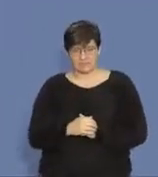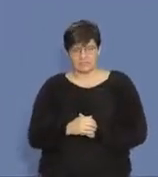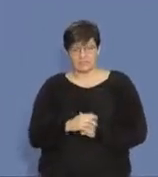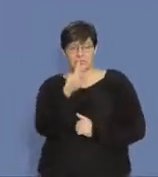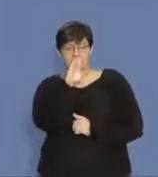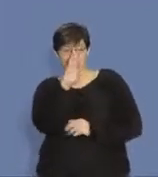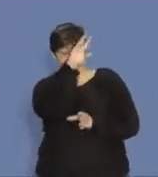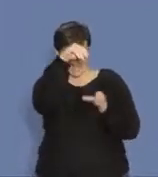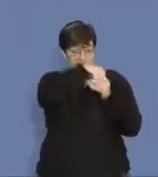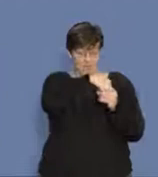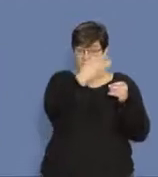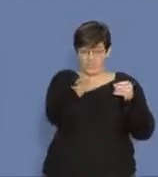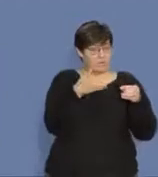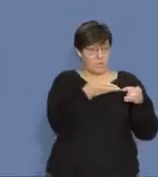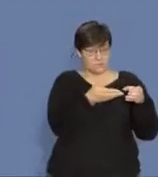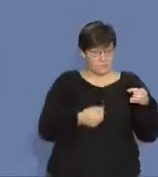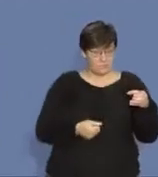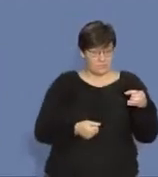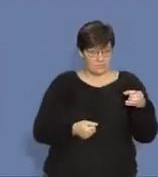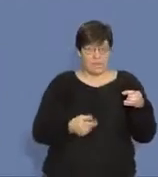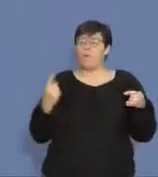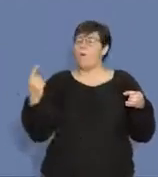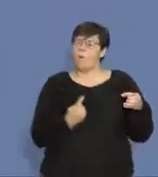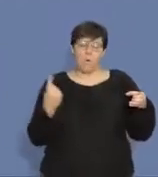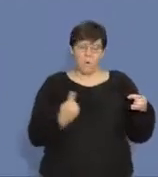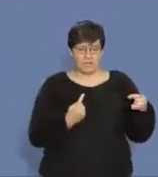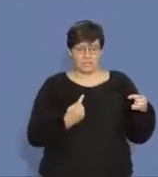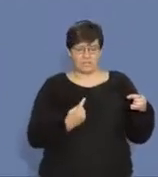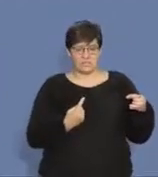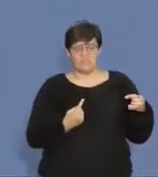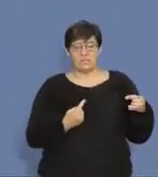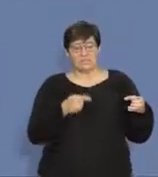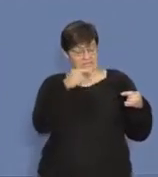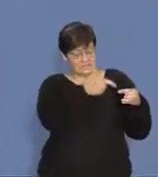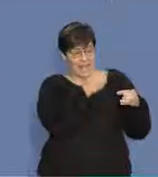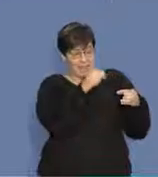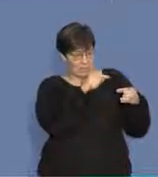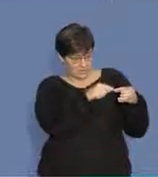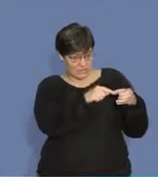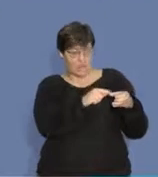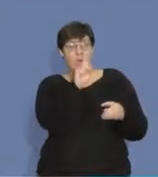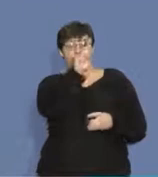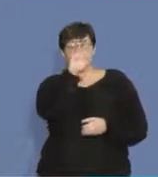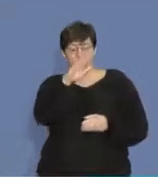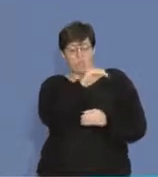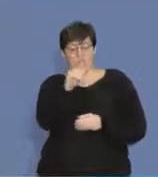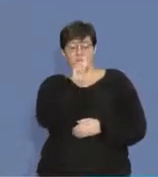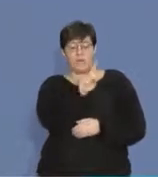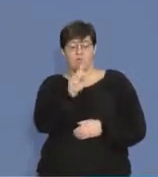I'm working with VAT inclusive, remember, it's always, my calculation will be